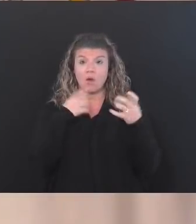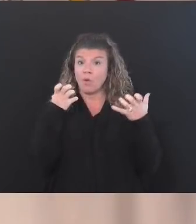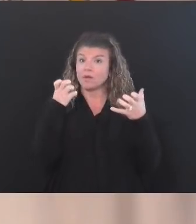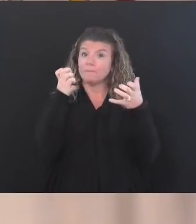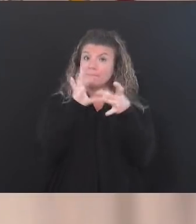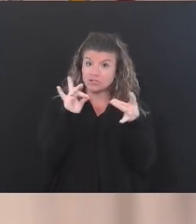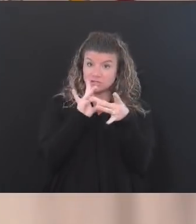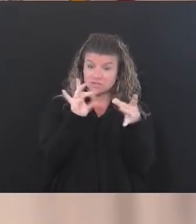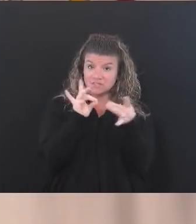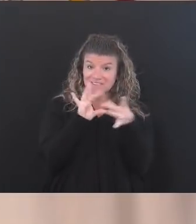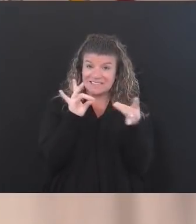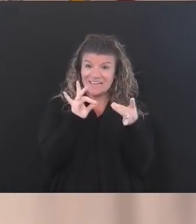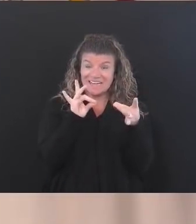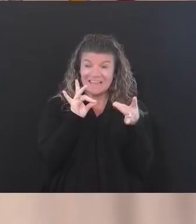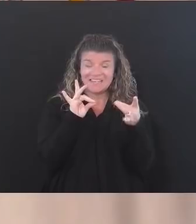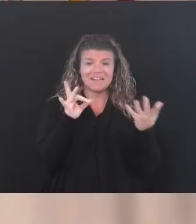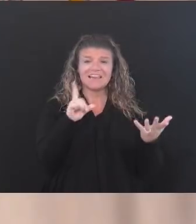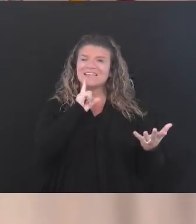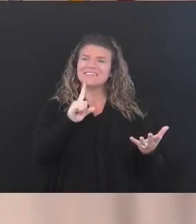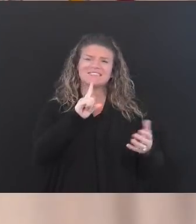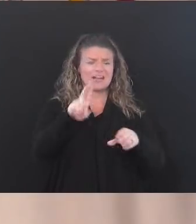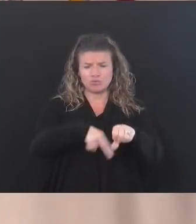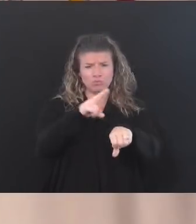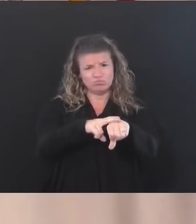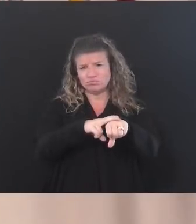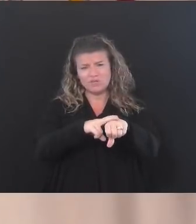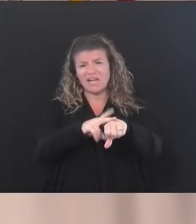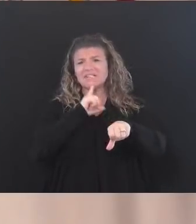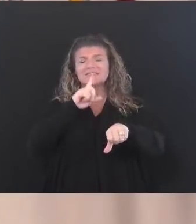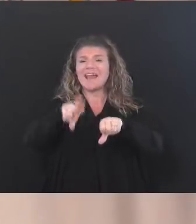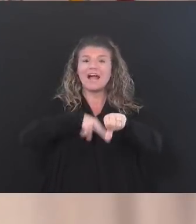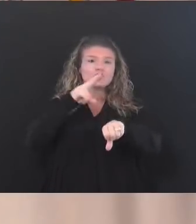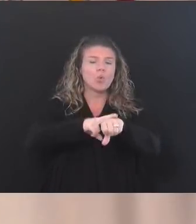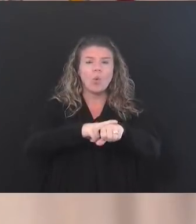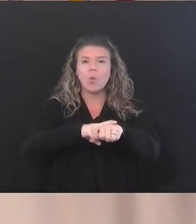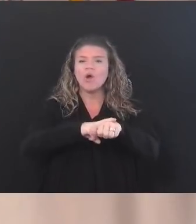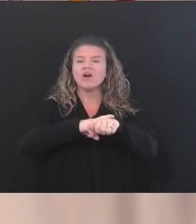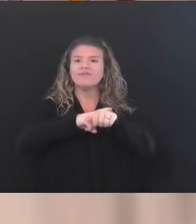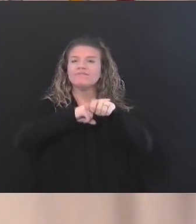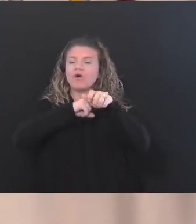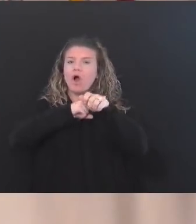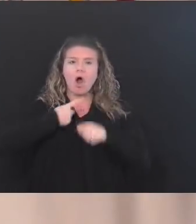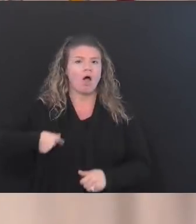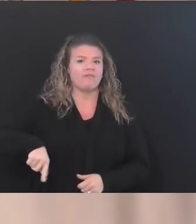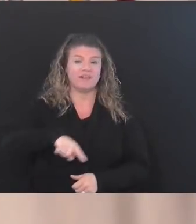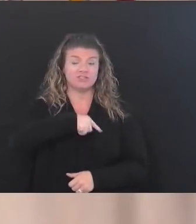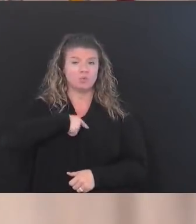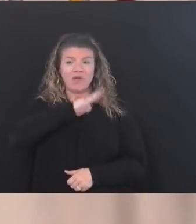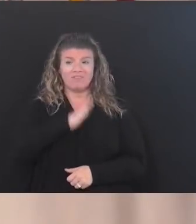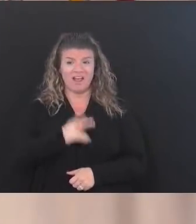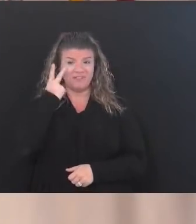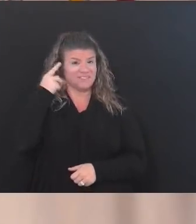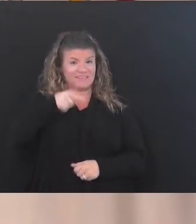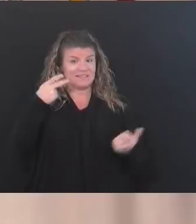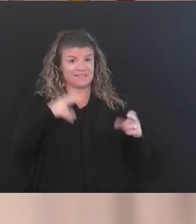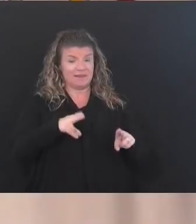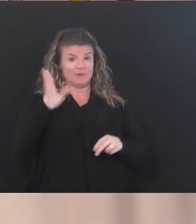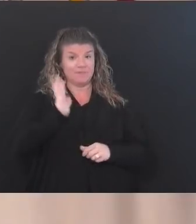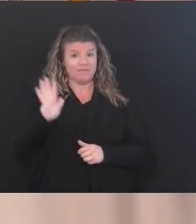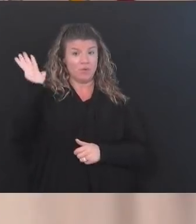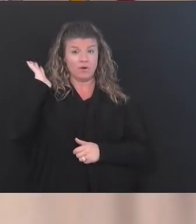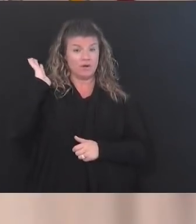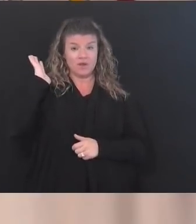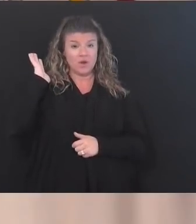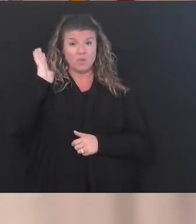that it is natural. It is natural for all of us that have never seen anything like this pandemic